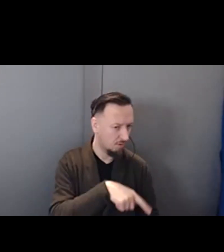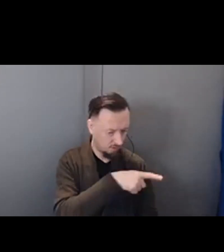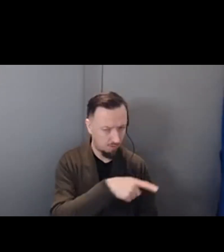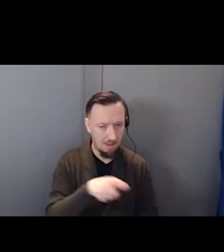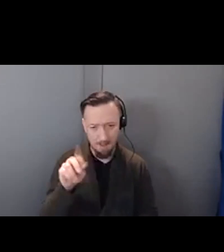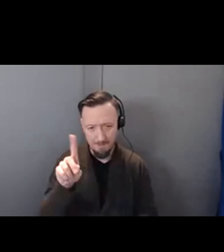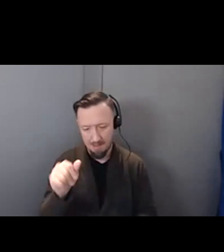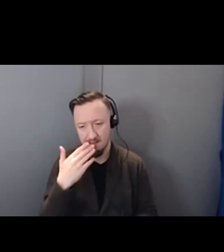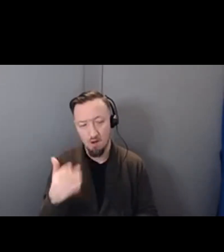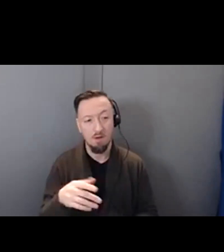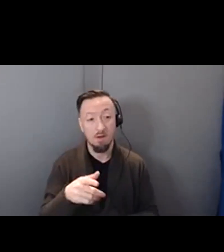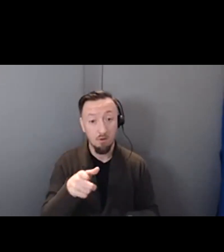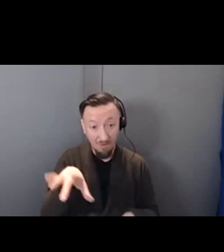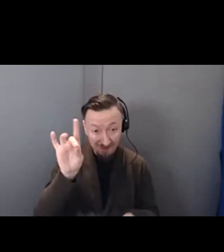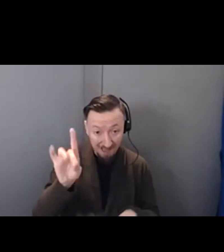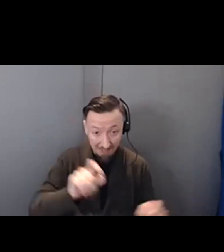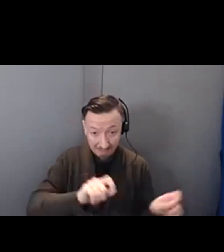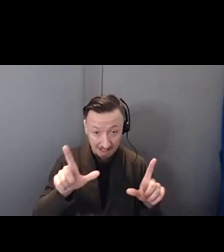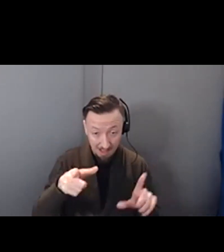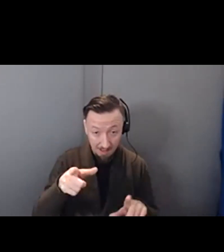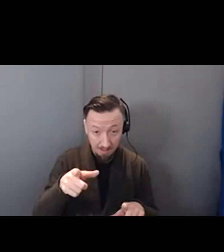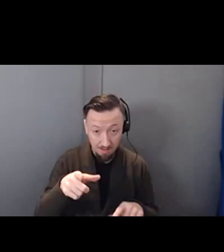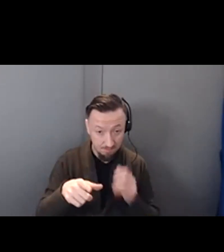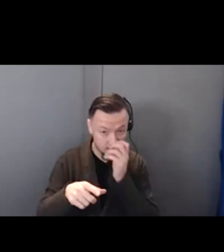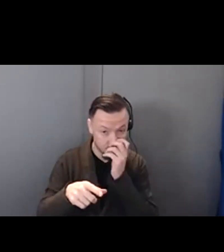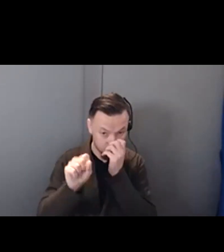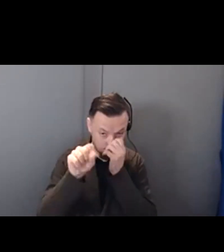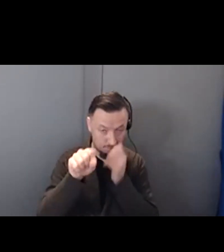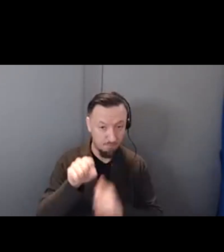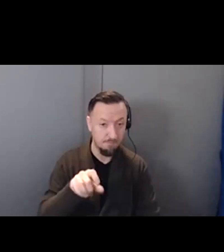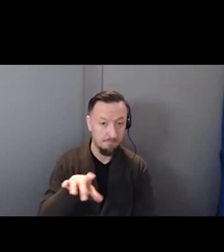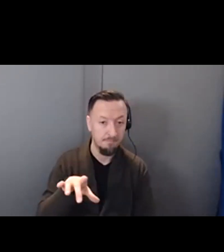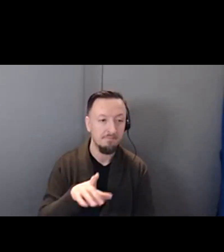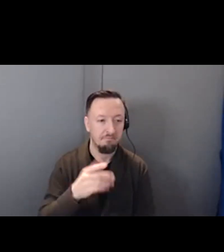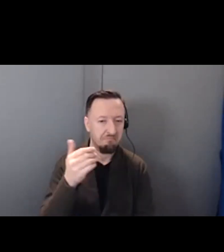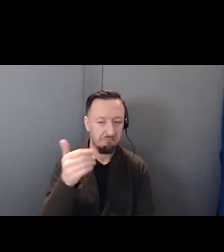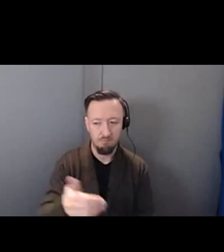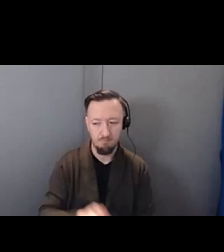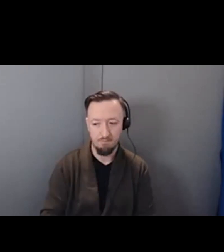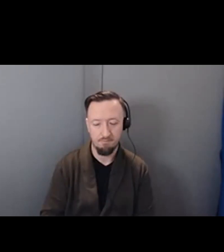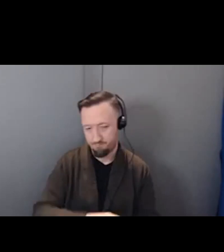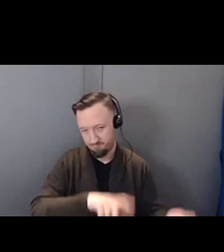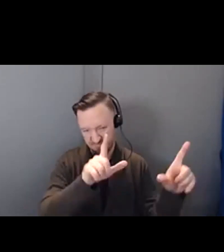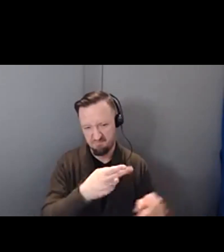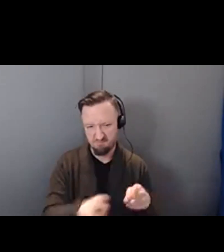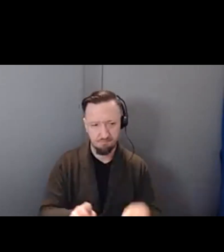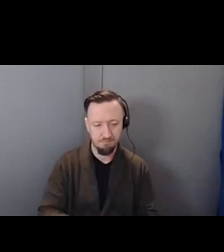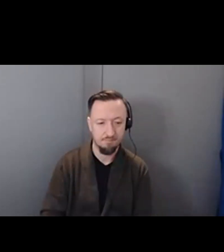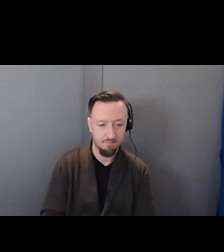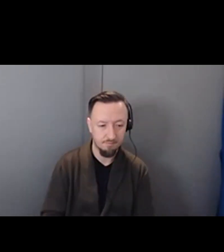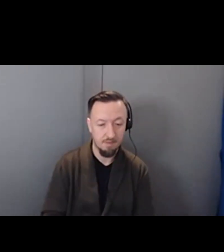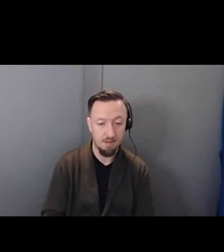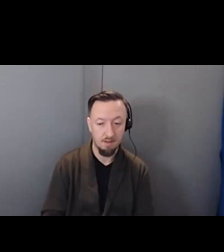Amanda. Did you find that, Amanda? I do have it. Okay, great. Pop it up there real quick, All